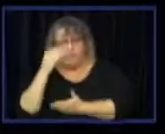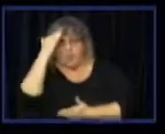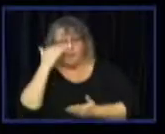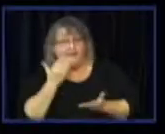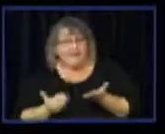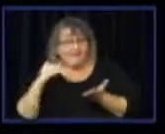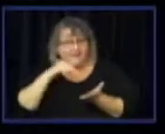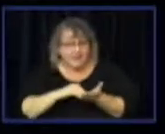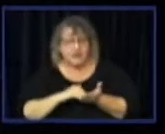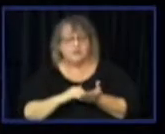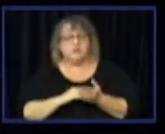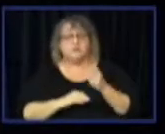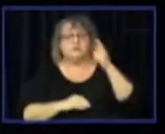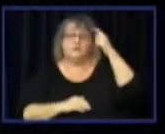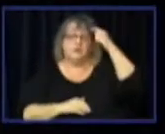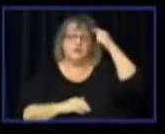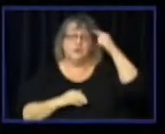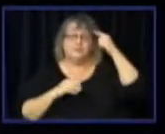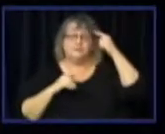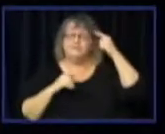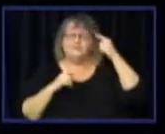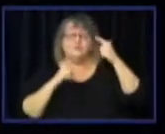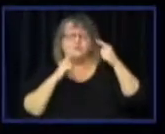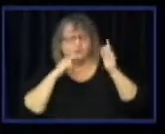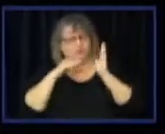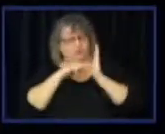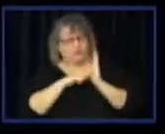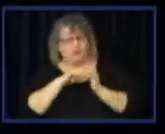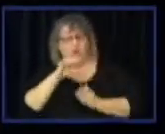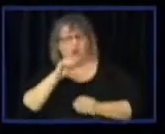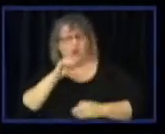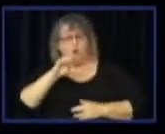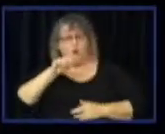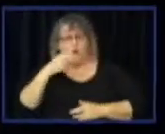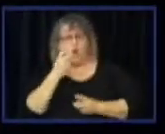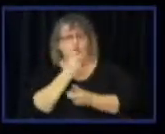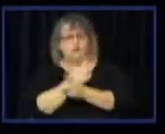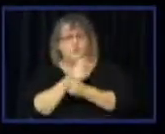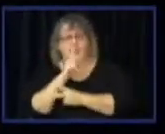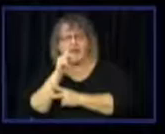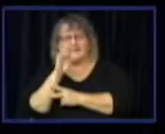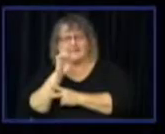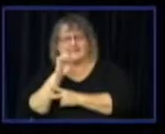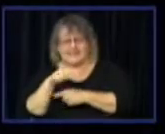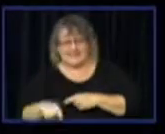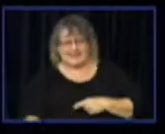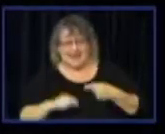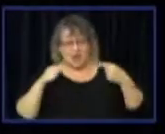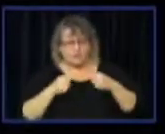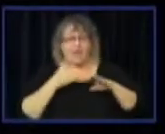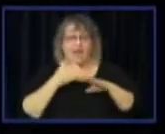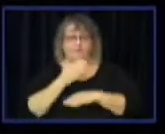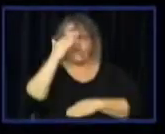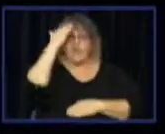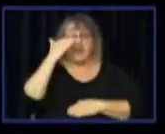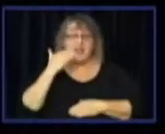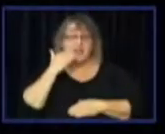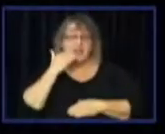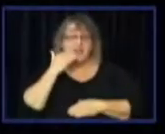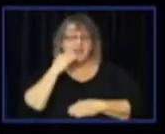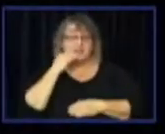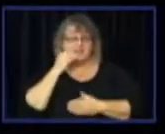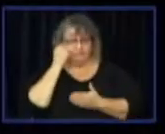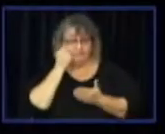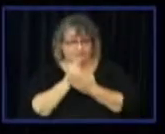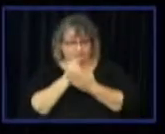an accident because of the sequelae. It's even been shown that orthopedic injuries like knee injuries are more common after a concussion. So guess